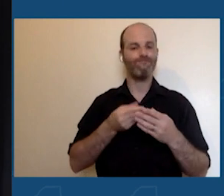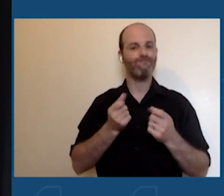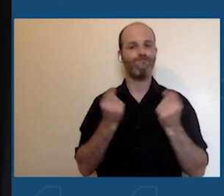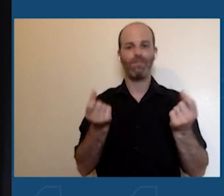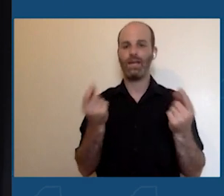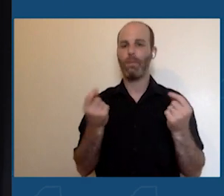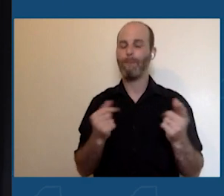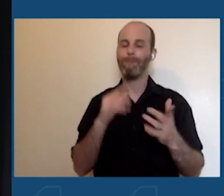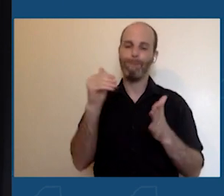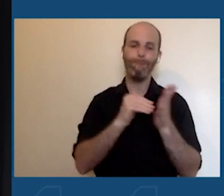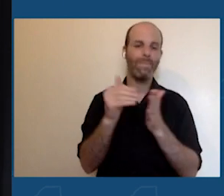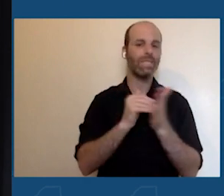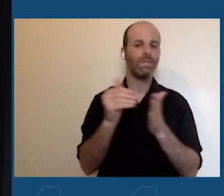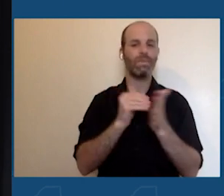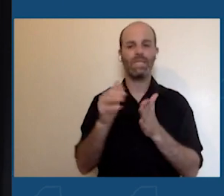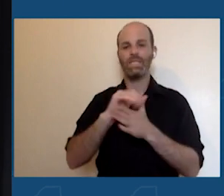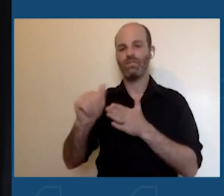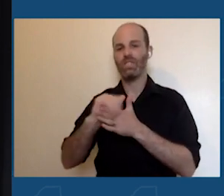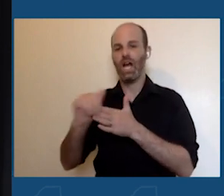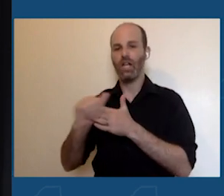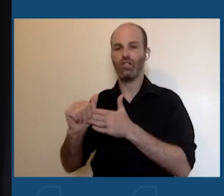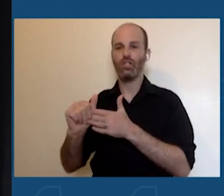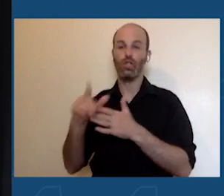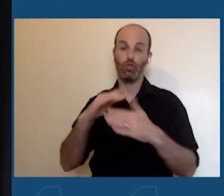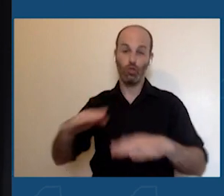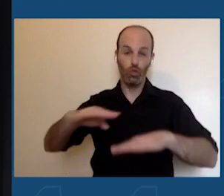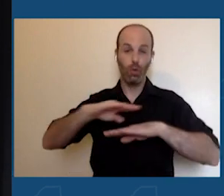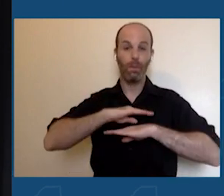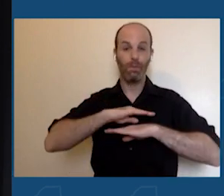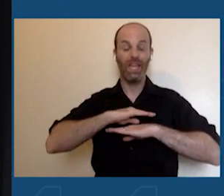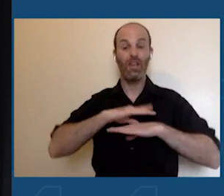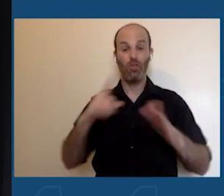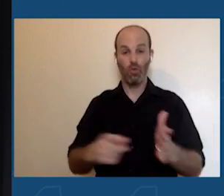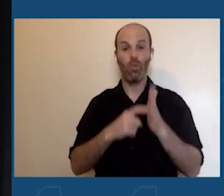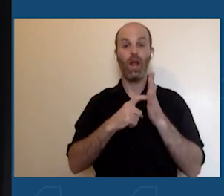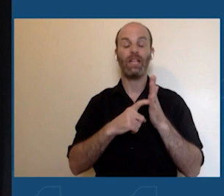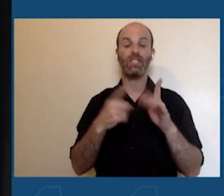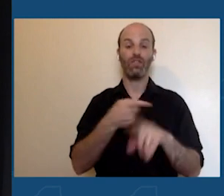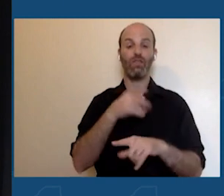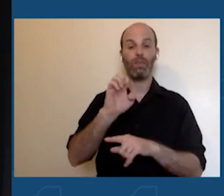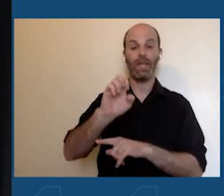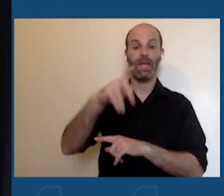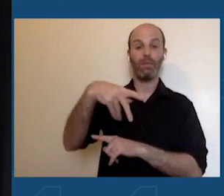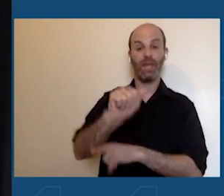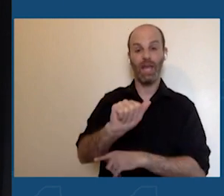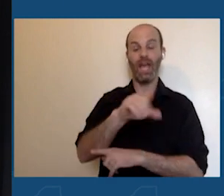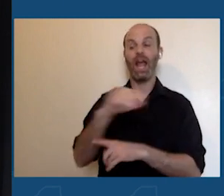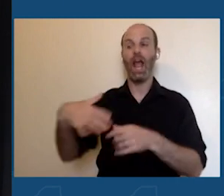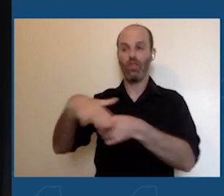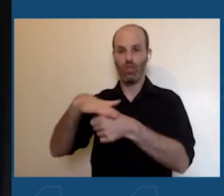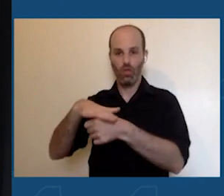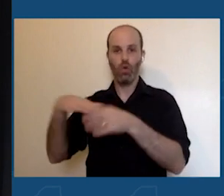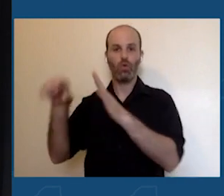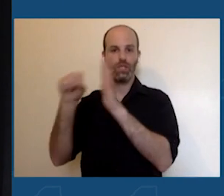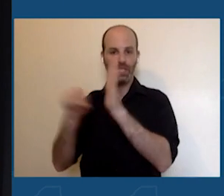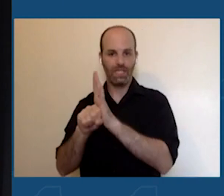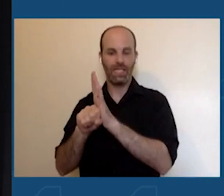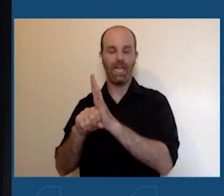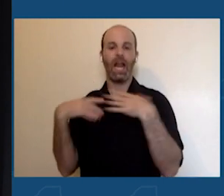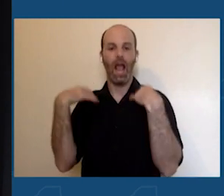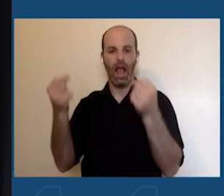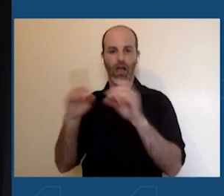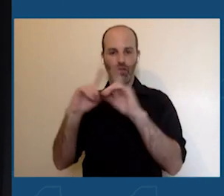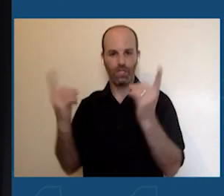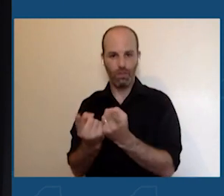dollars to meet the regulations set by the EPA and the state and local health department. But there may not be a more